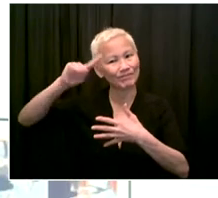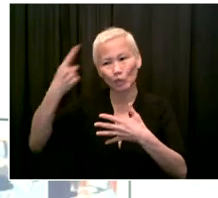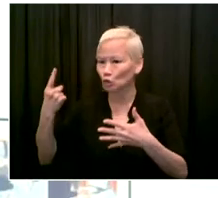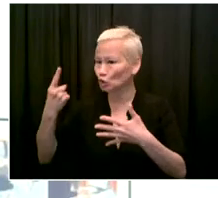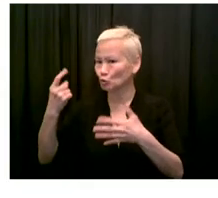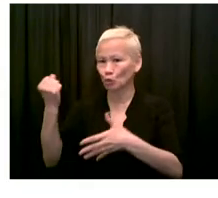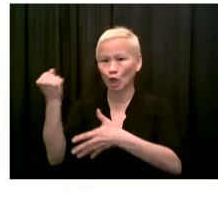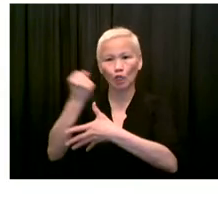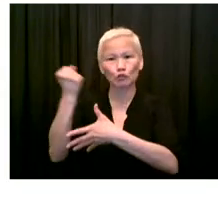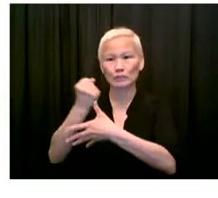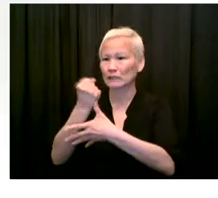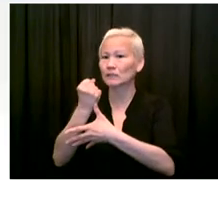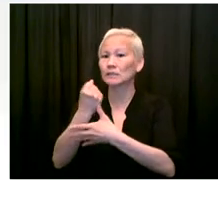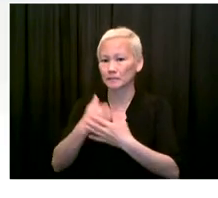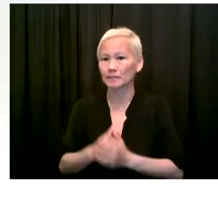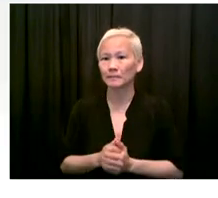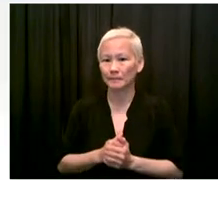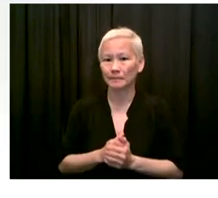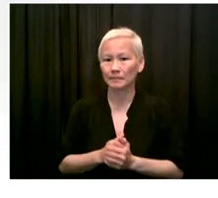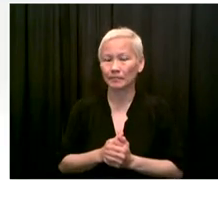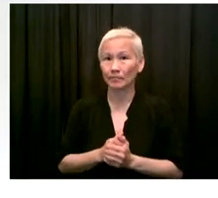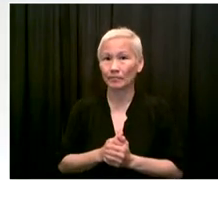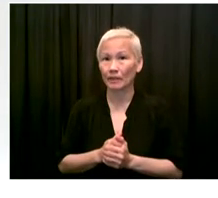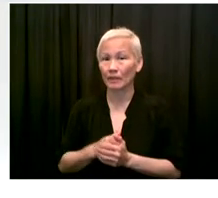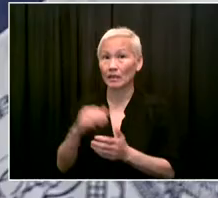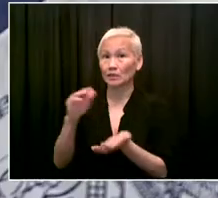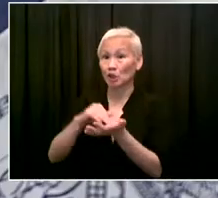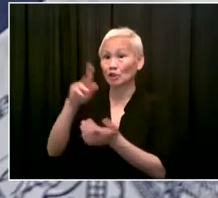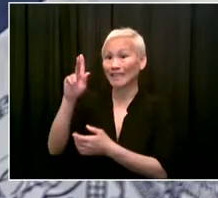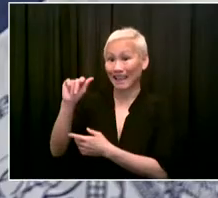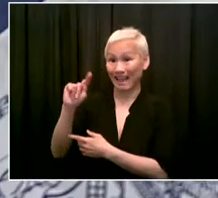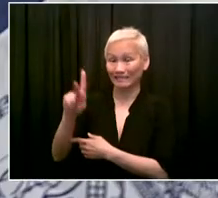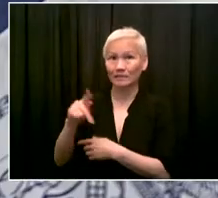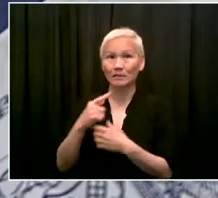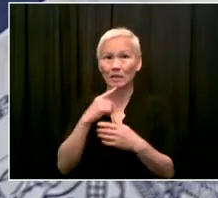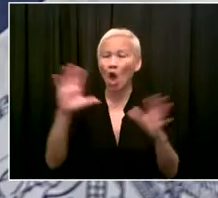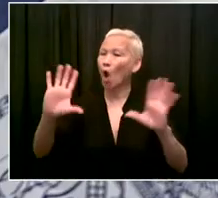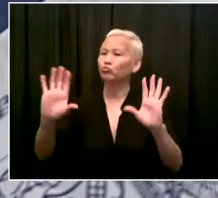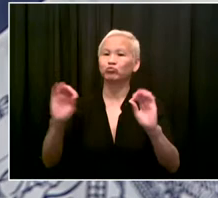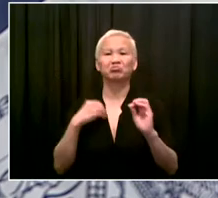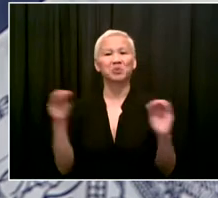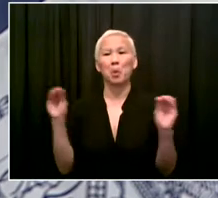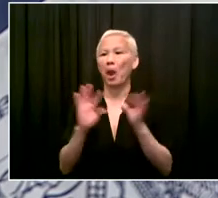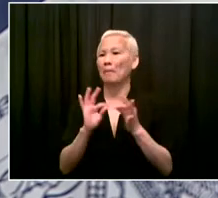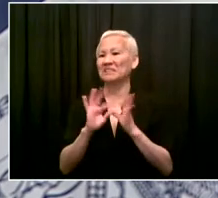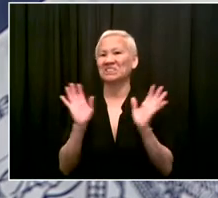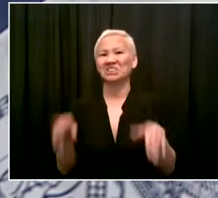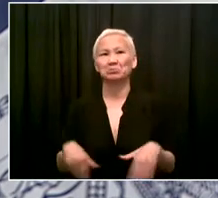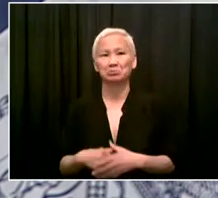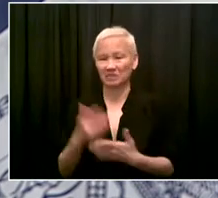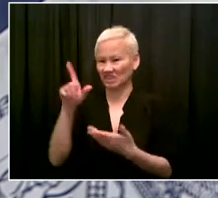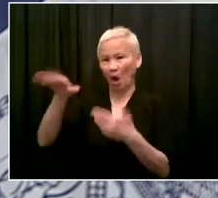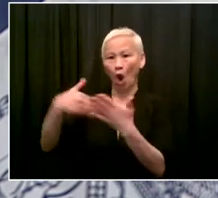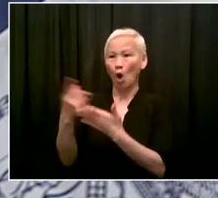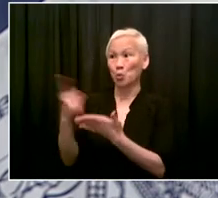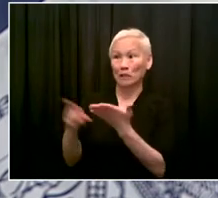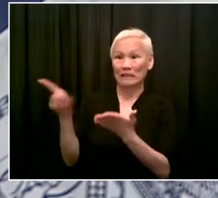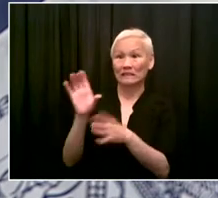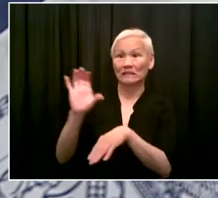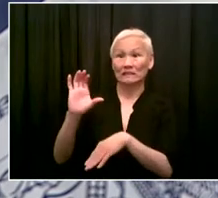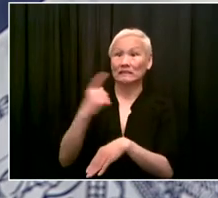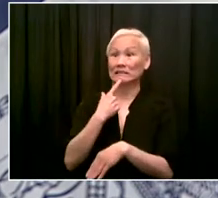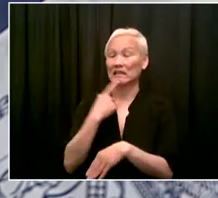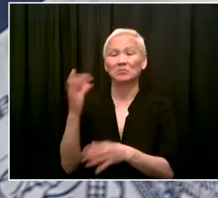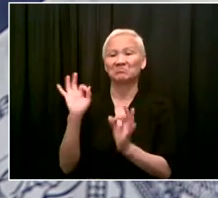Nothing. You guys have covered it very well. Thank you. That's what we're here for. Okay, everyone. Thank you, everyone. Again, I'm